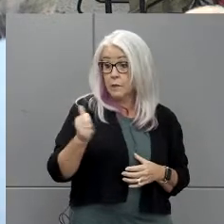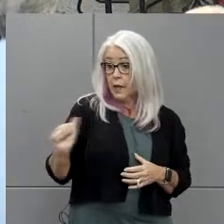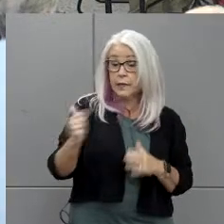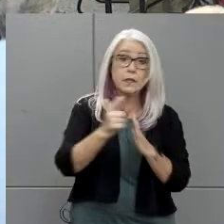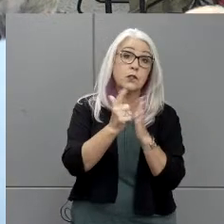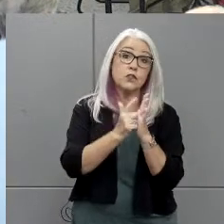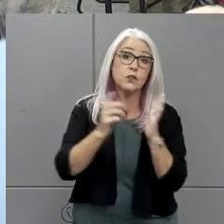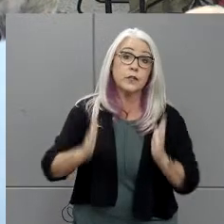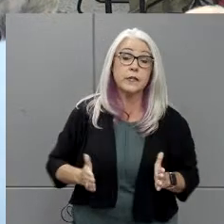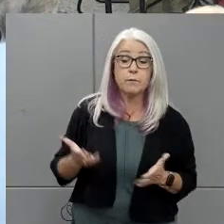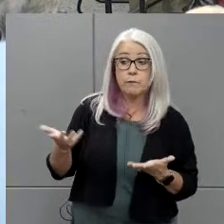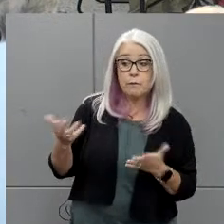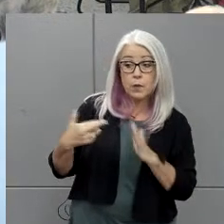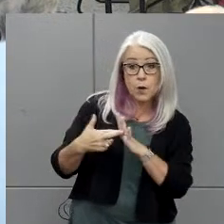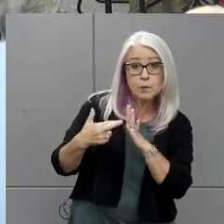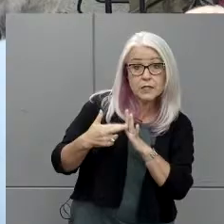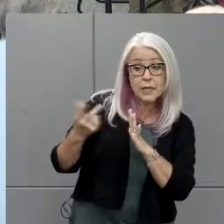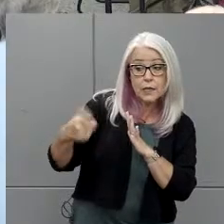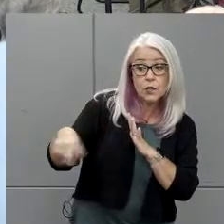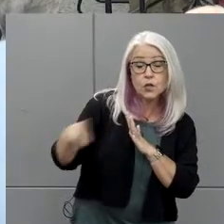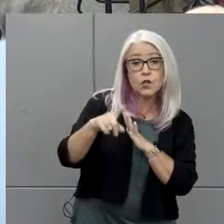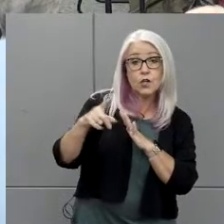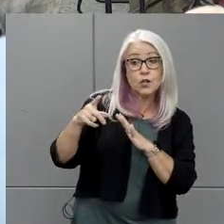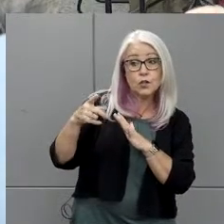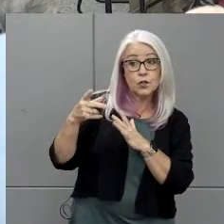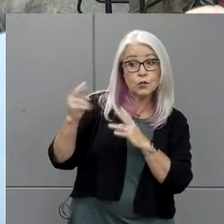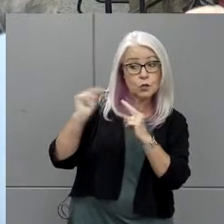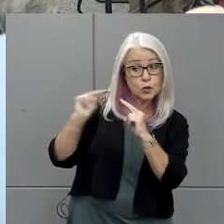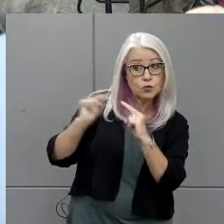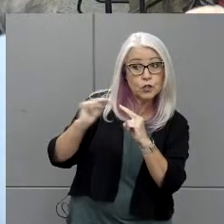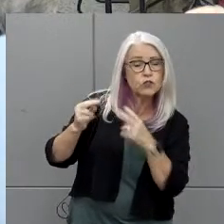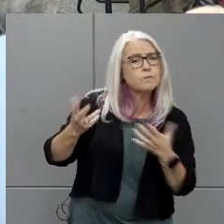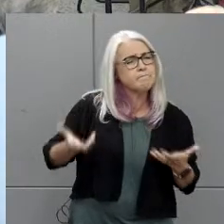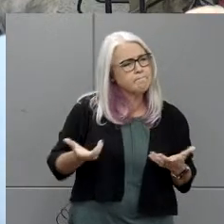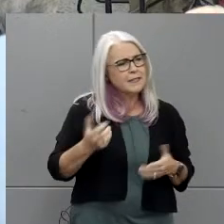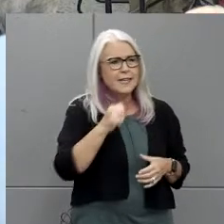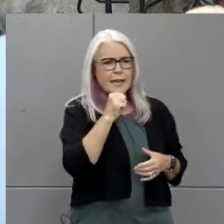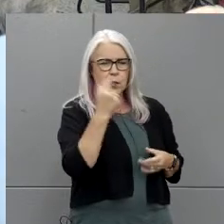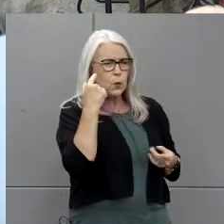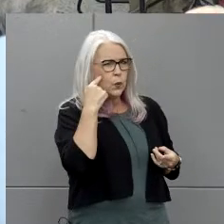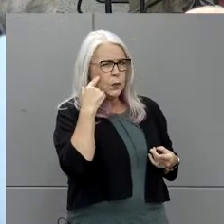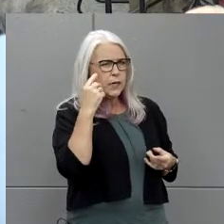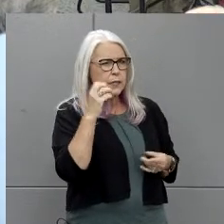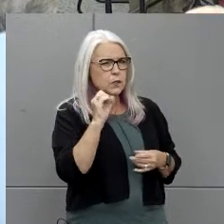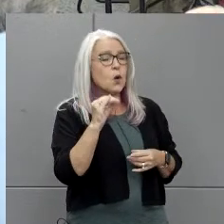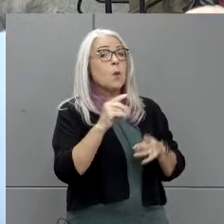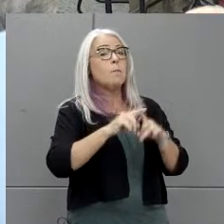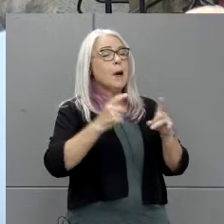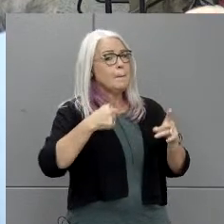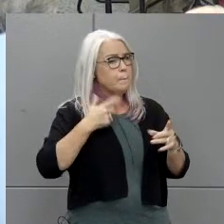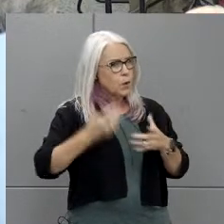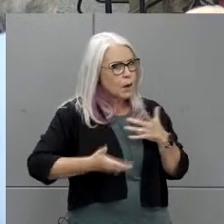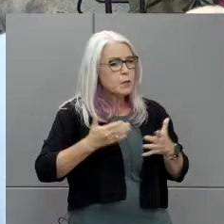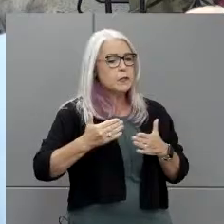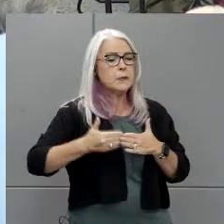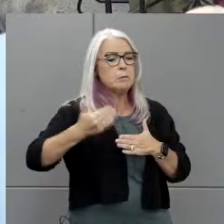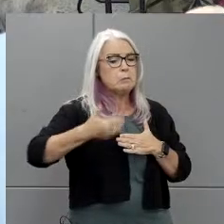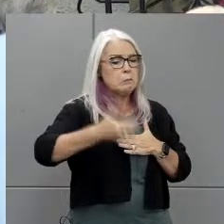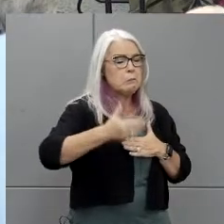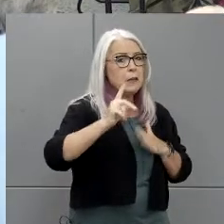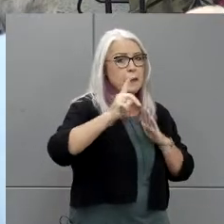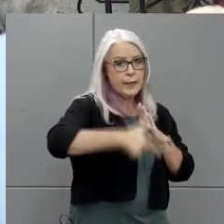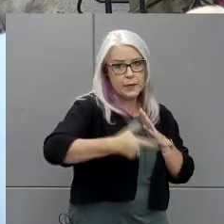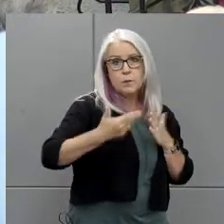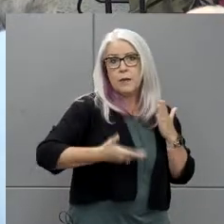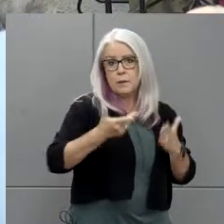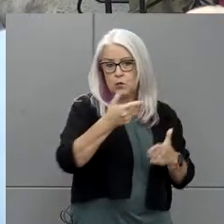is representing her in negotiations? Not to my knowledge yet. I imagine there could be at some stage, but I don't know whether that'll